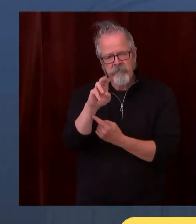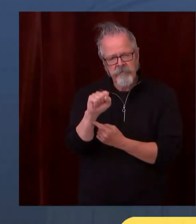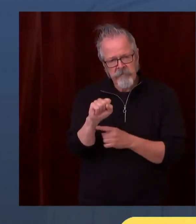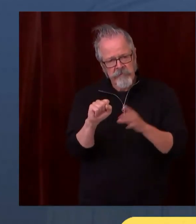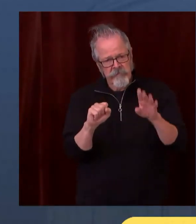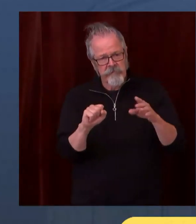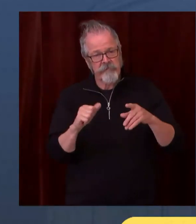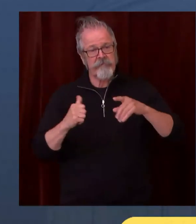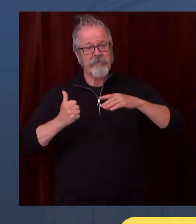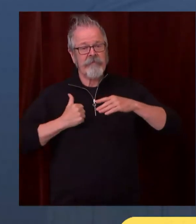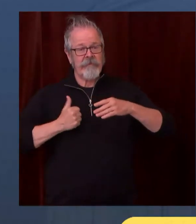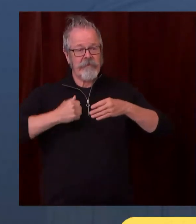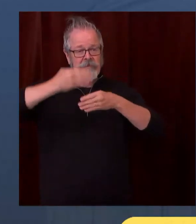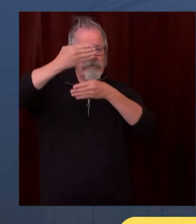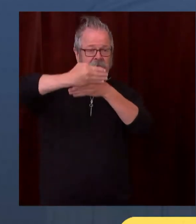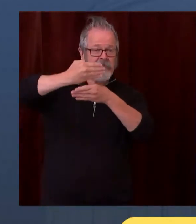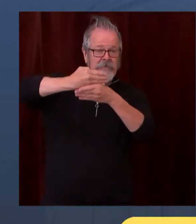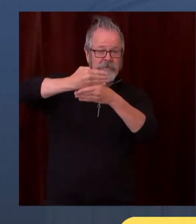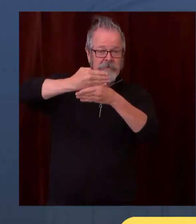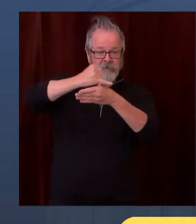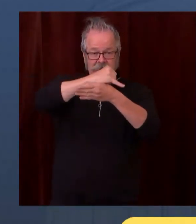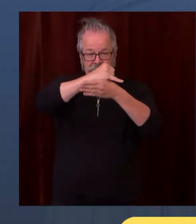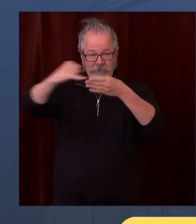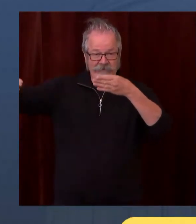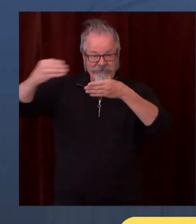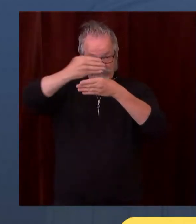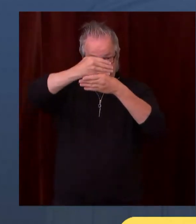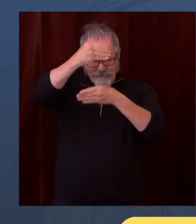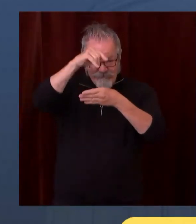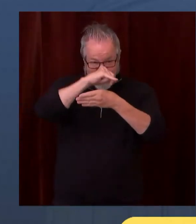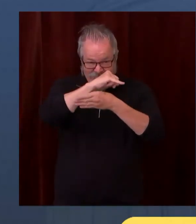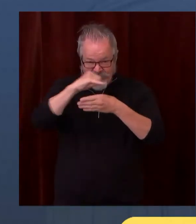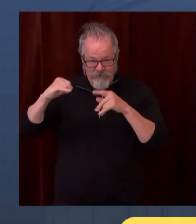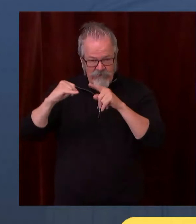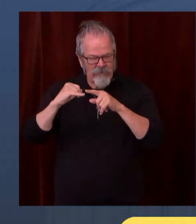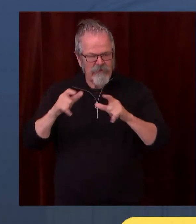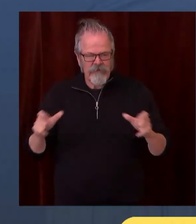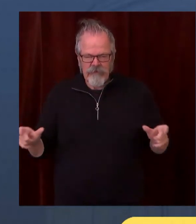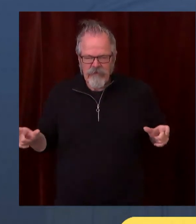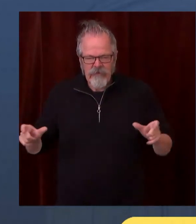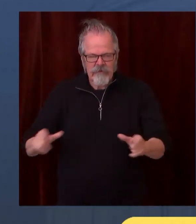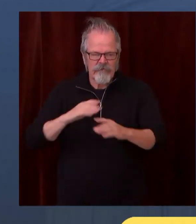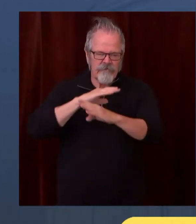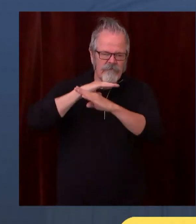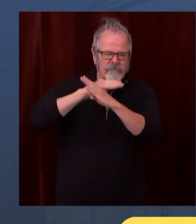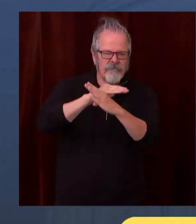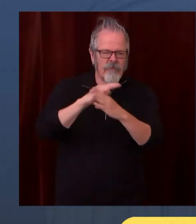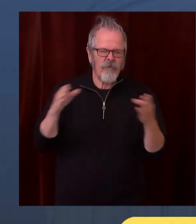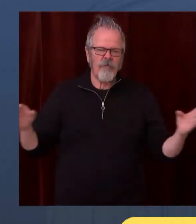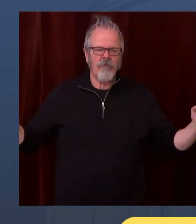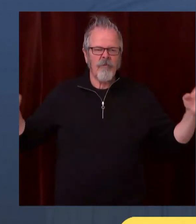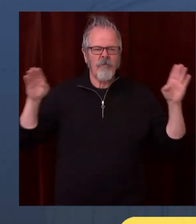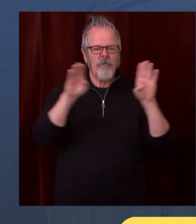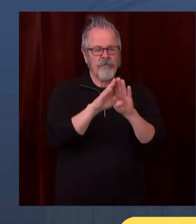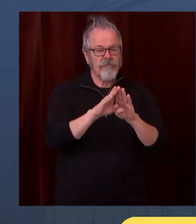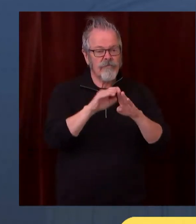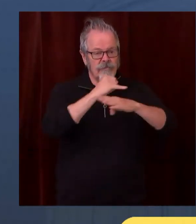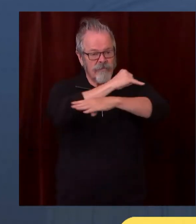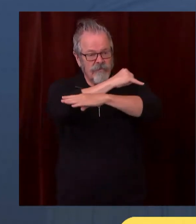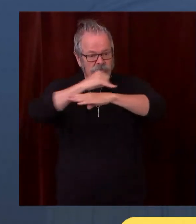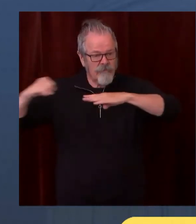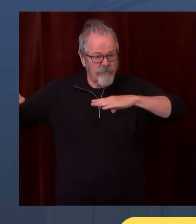the disruption that's caused? Have any concerns come to you, particularly, for example, from the isolated enclave of